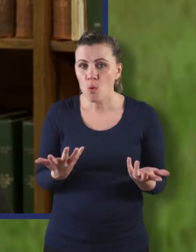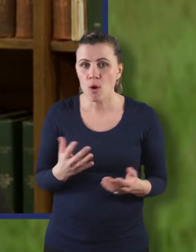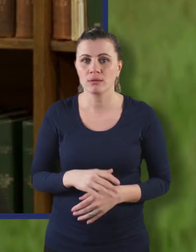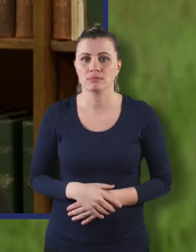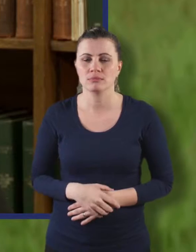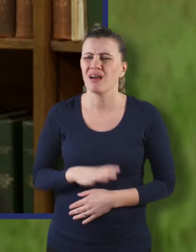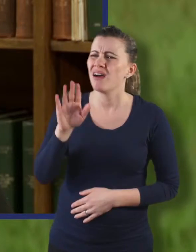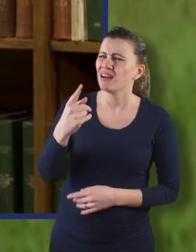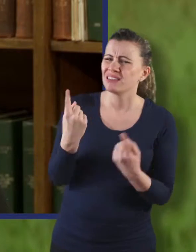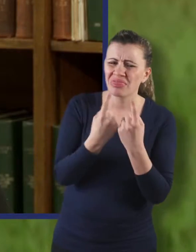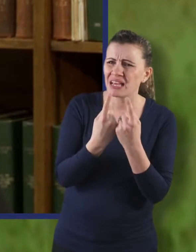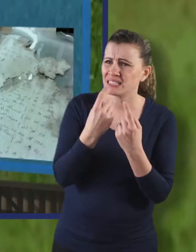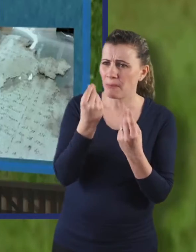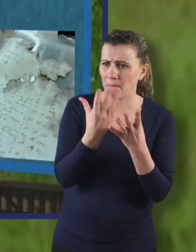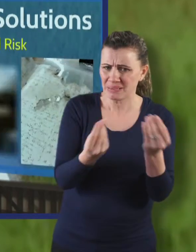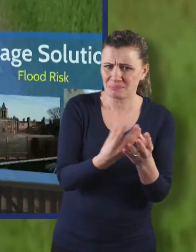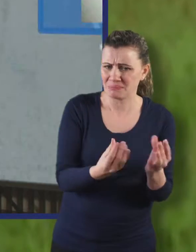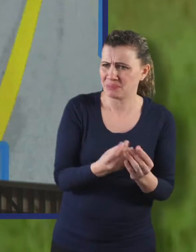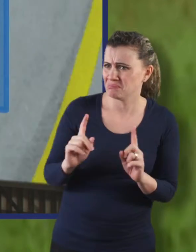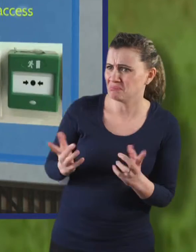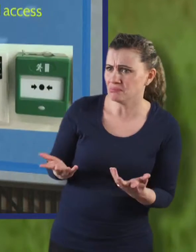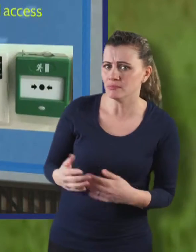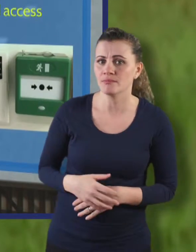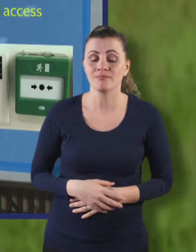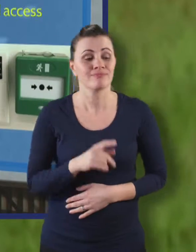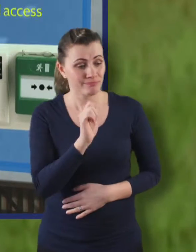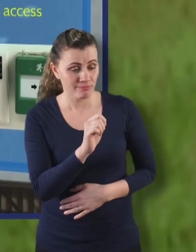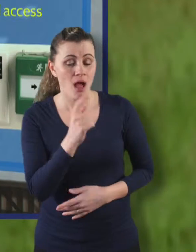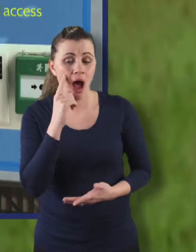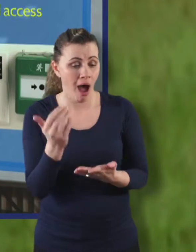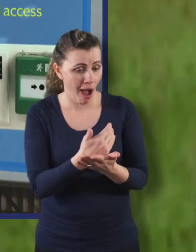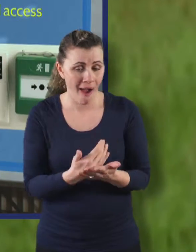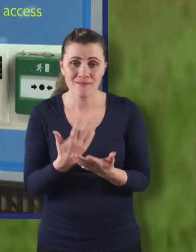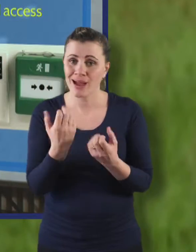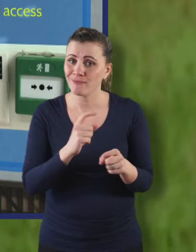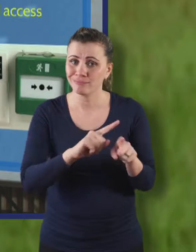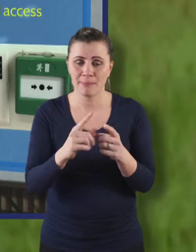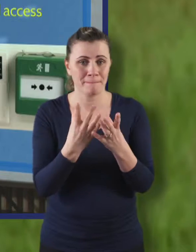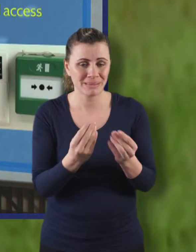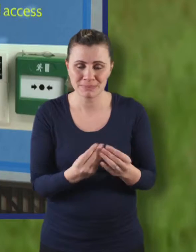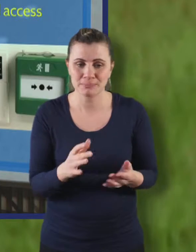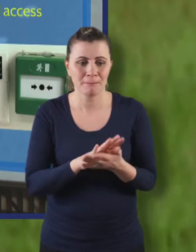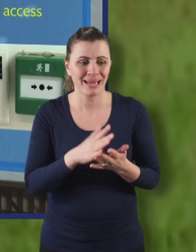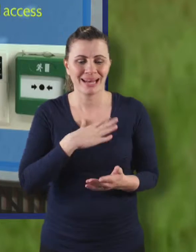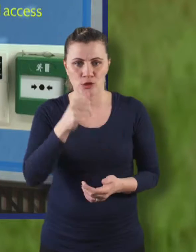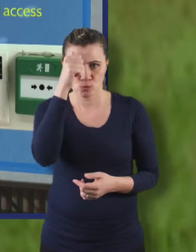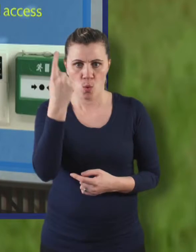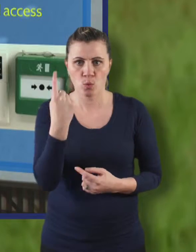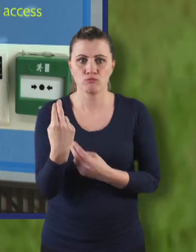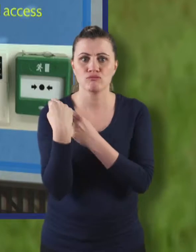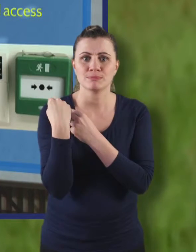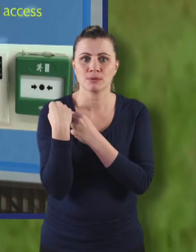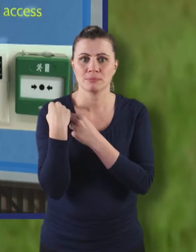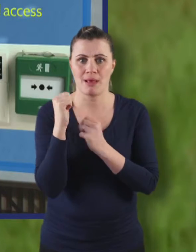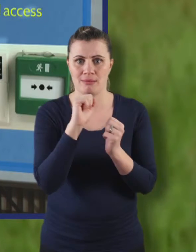sometimes go missing, don't they? Archives can go missing, and that can usually just be through use within your own organisation. So